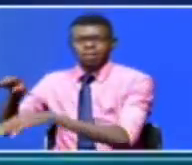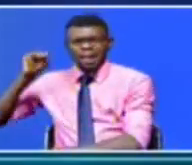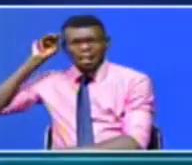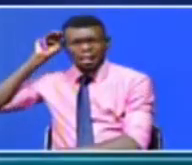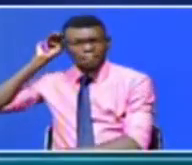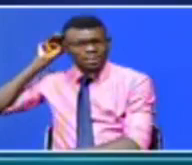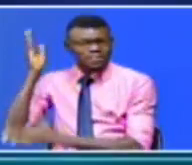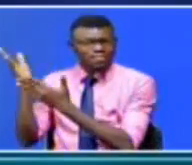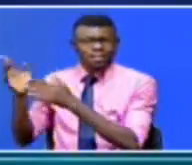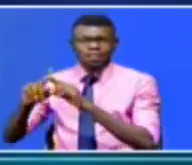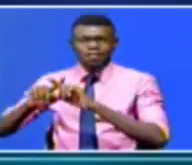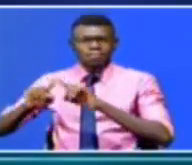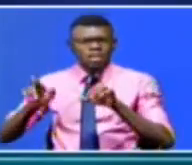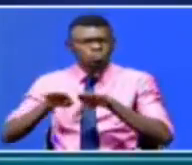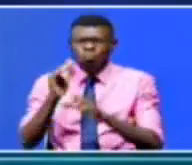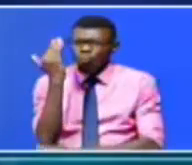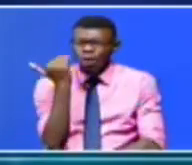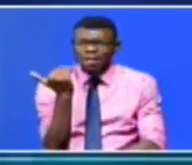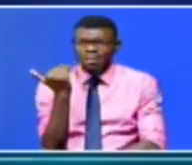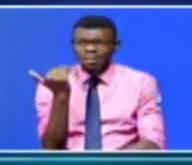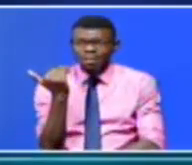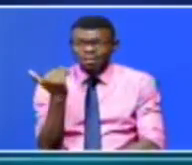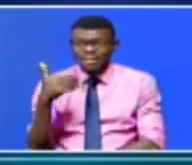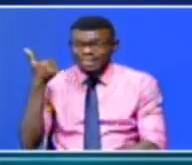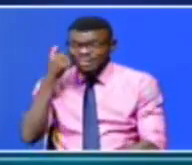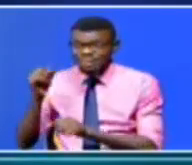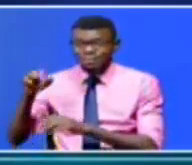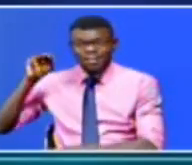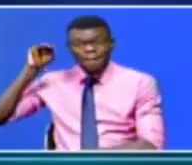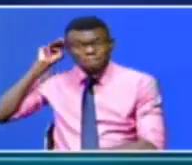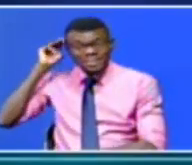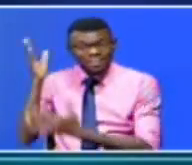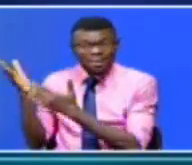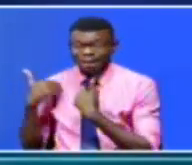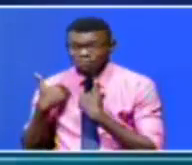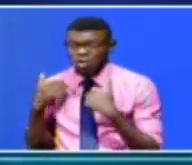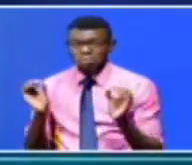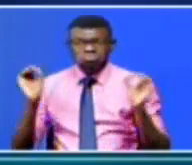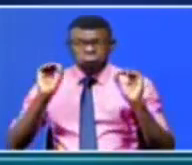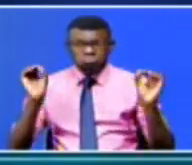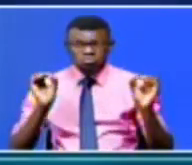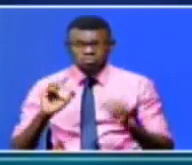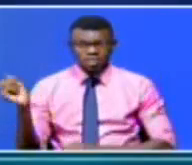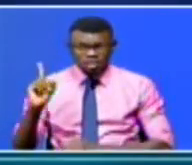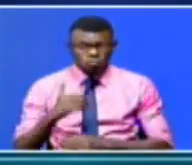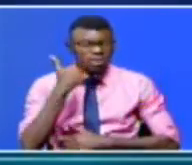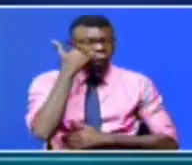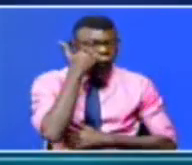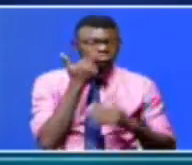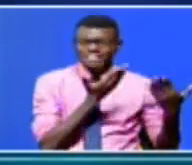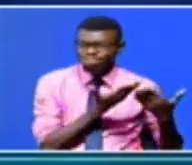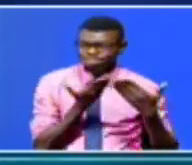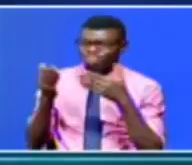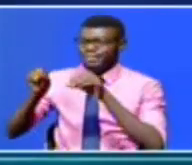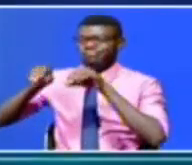tumefunga. Kwa nini? Sio kwa sababu ugonjwa ulitoka Mandera. Ugonjwa umetoka hapa Nairobi